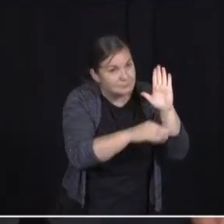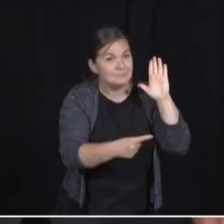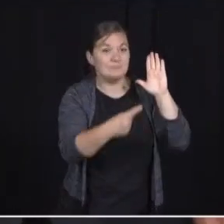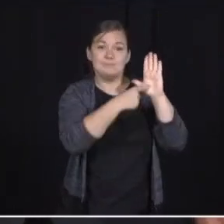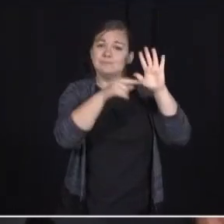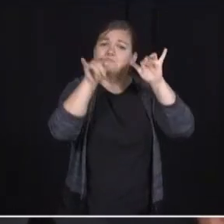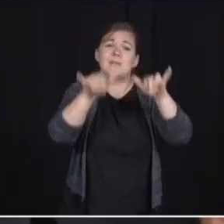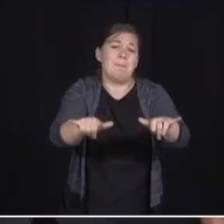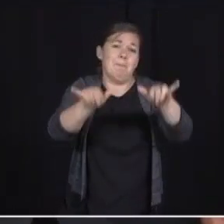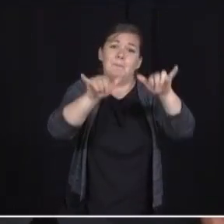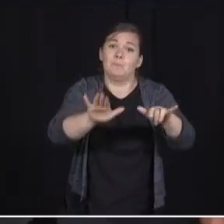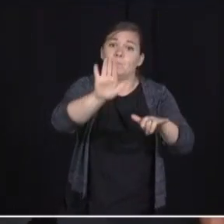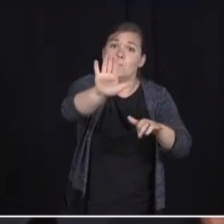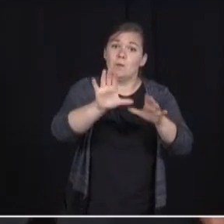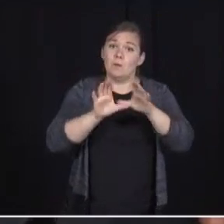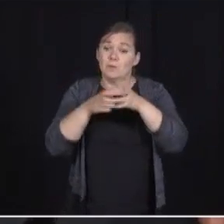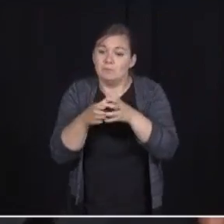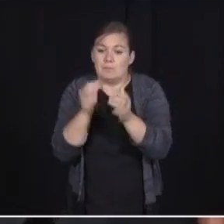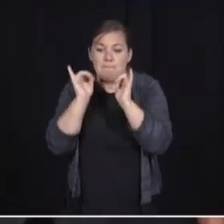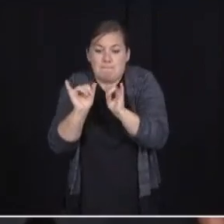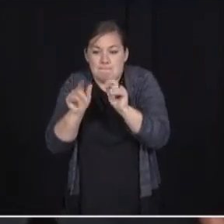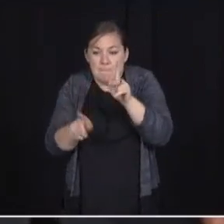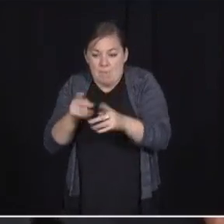can be close with without protection.